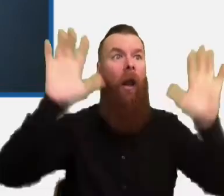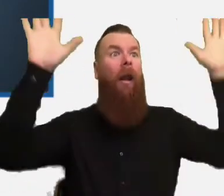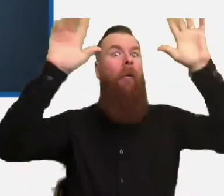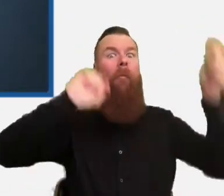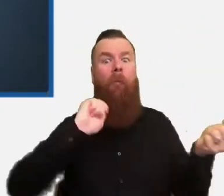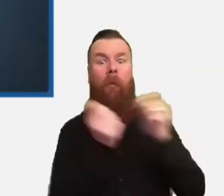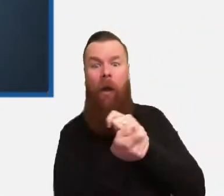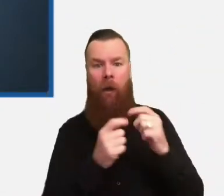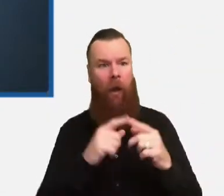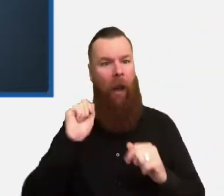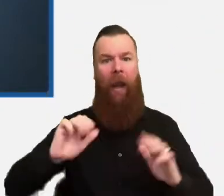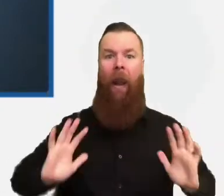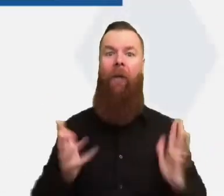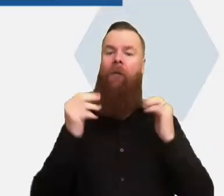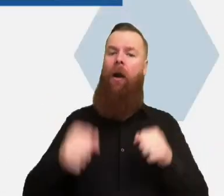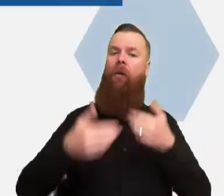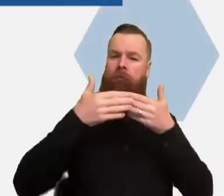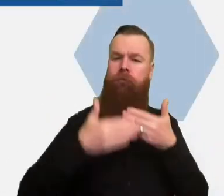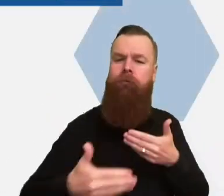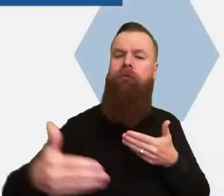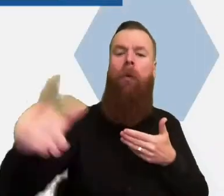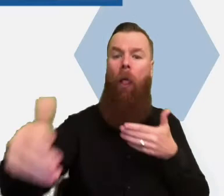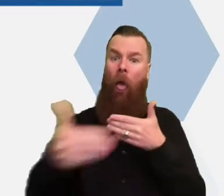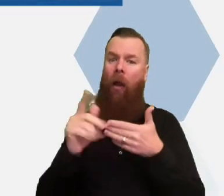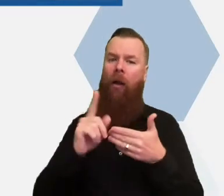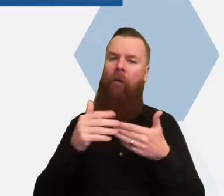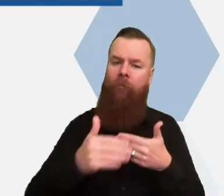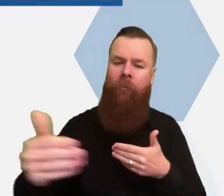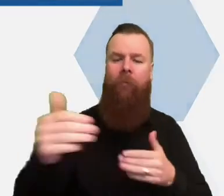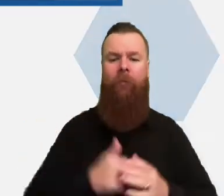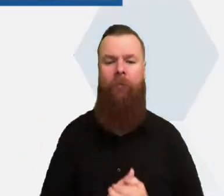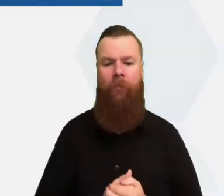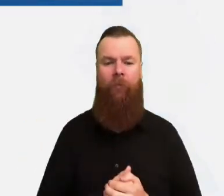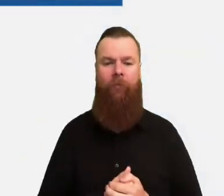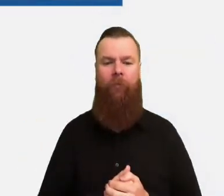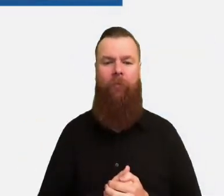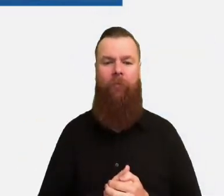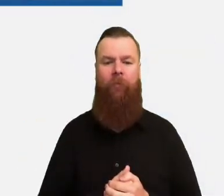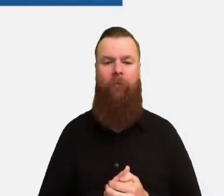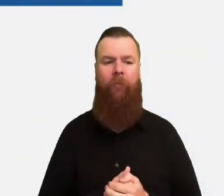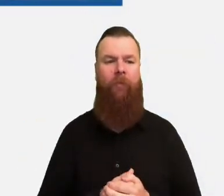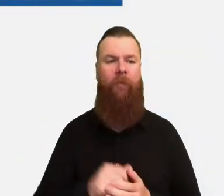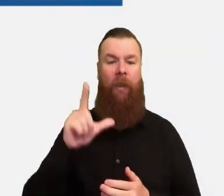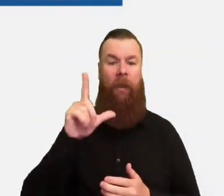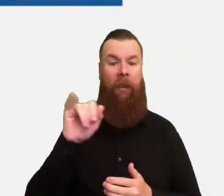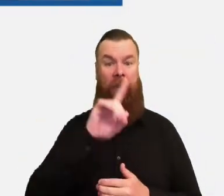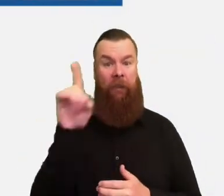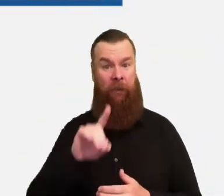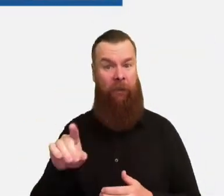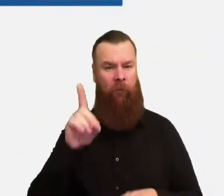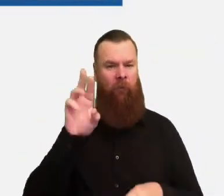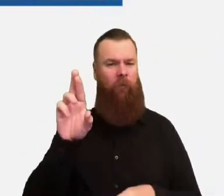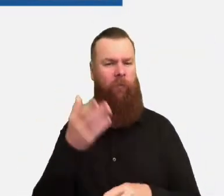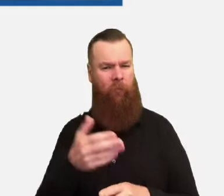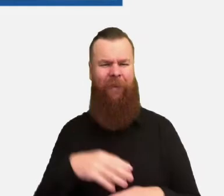Professor Liz Varga, and it's my pleasure to introduce you to her. She is a professor of complex systems at the Universidad de